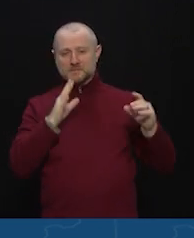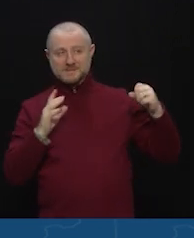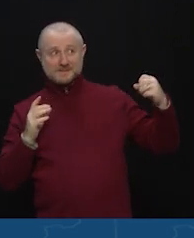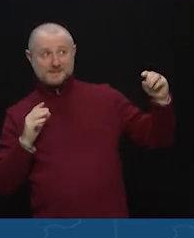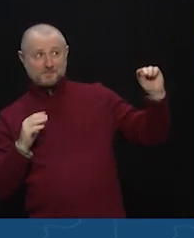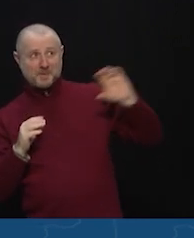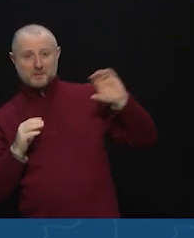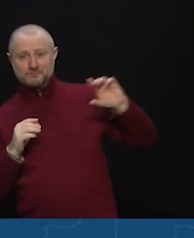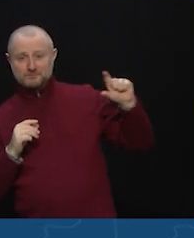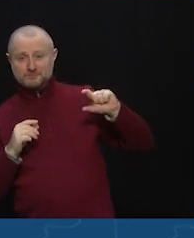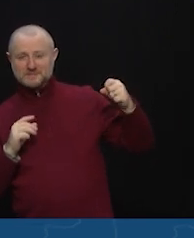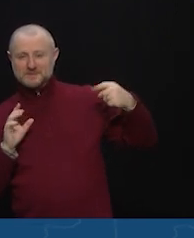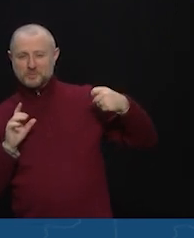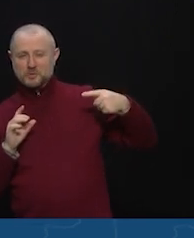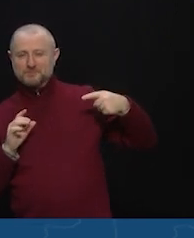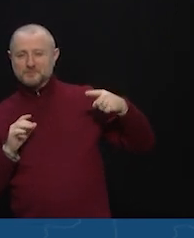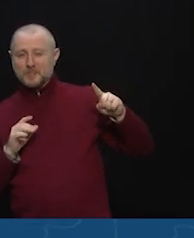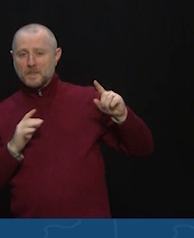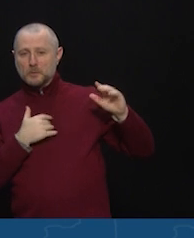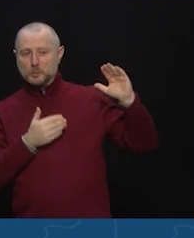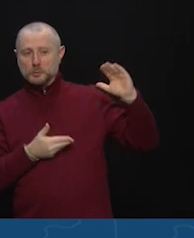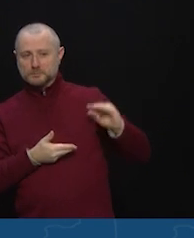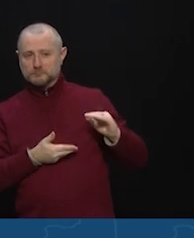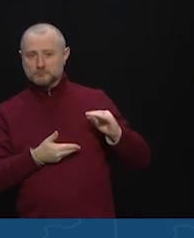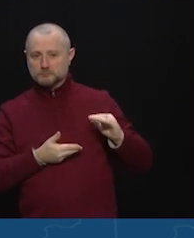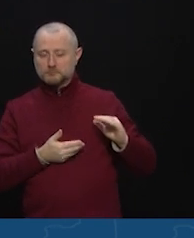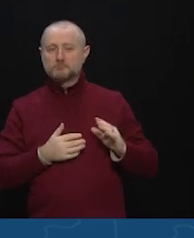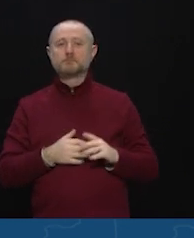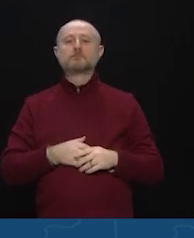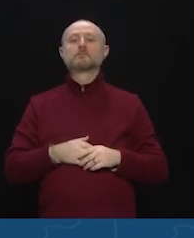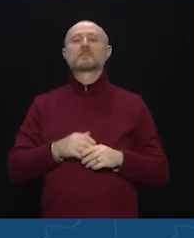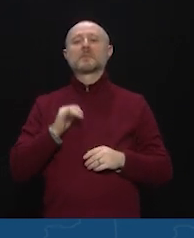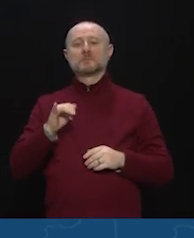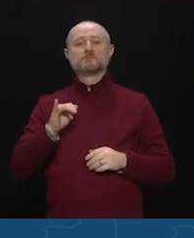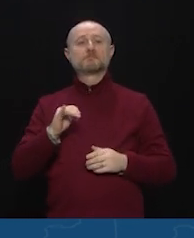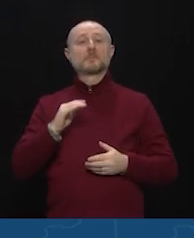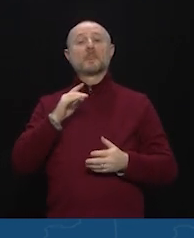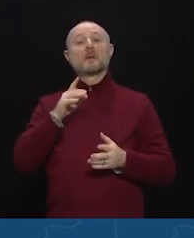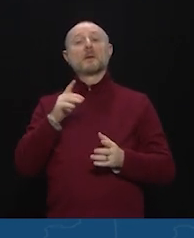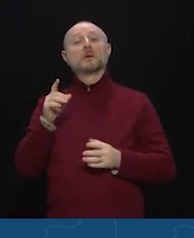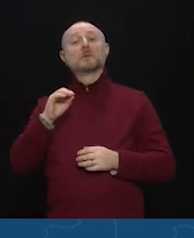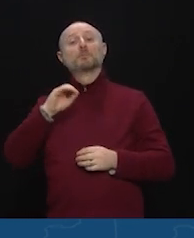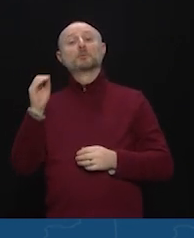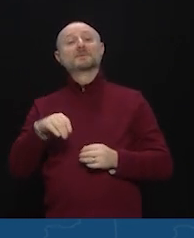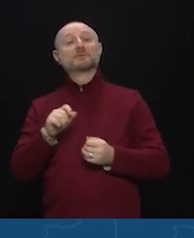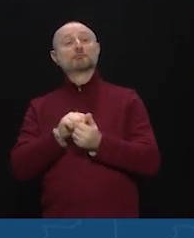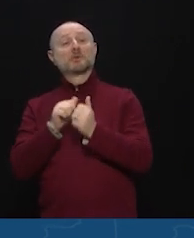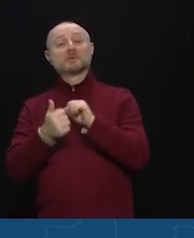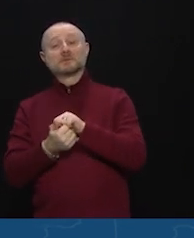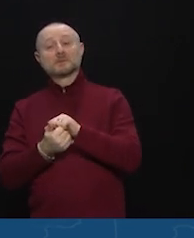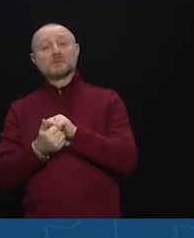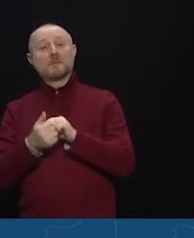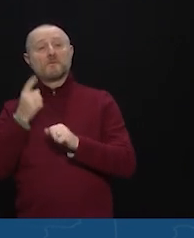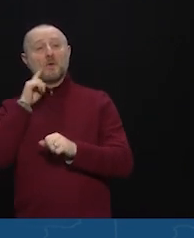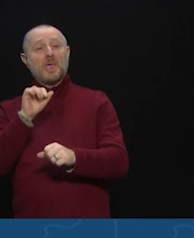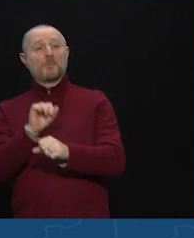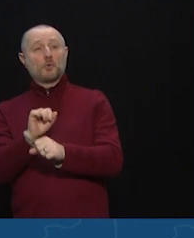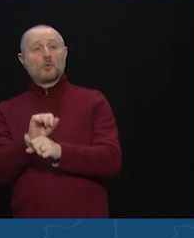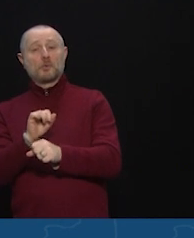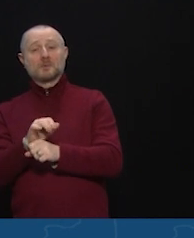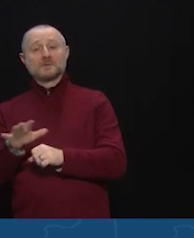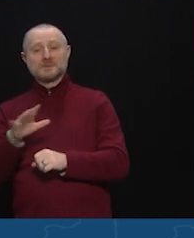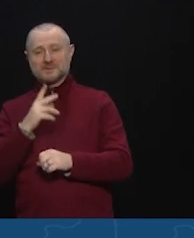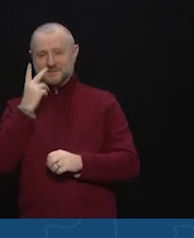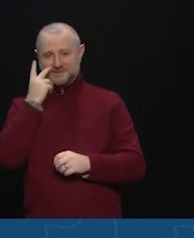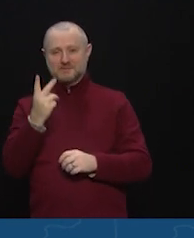spending from the federal government. The percent change in employment, we had seen very significant decreases